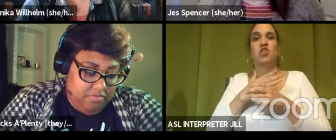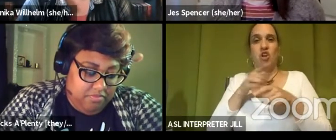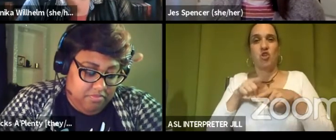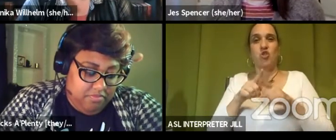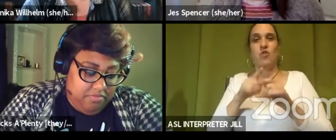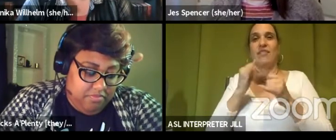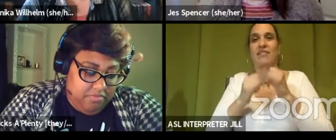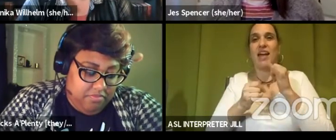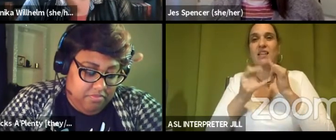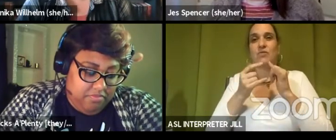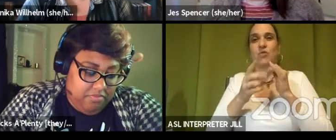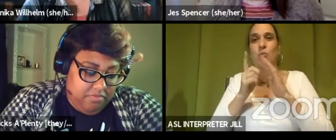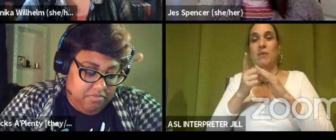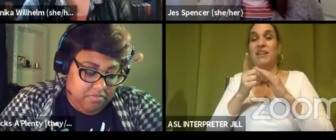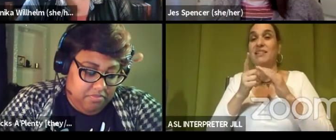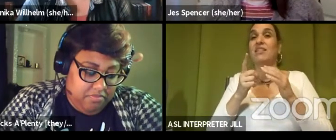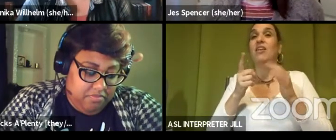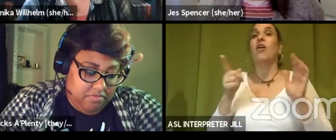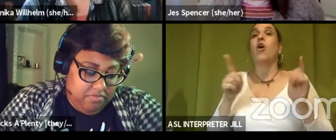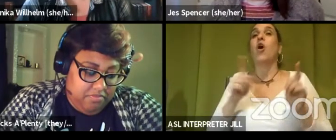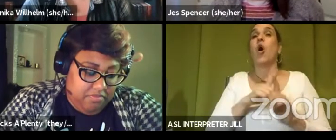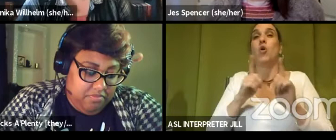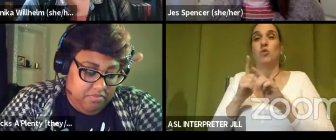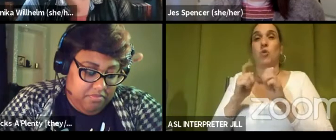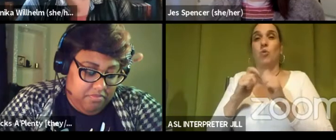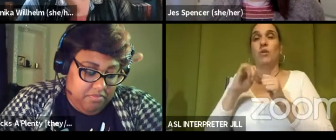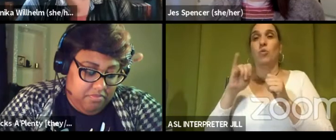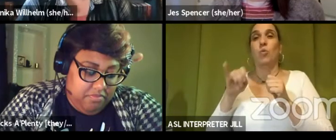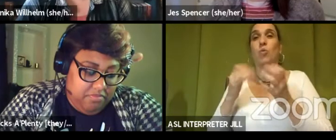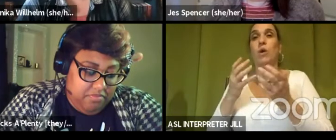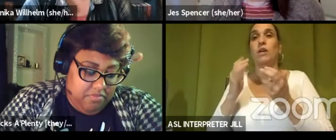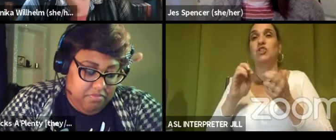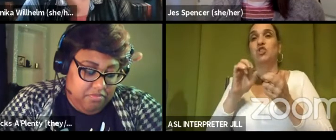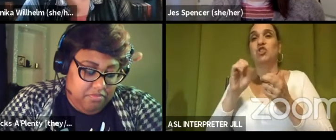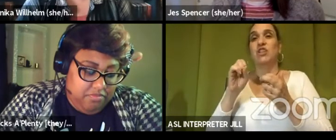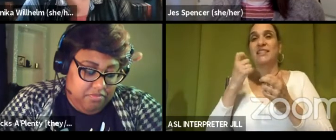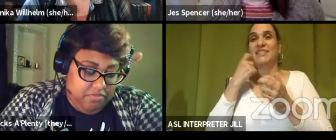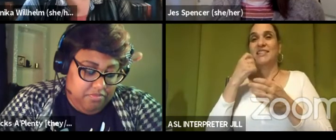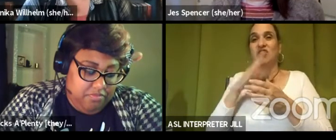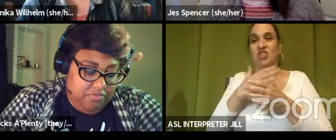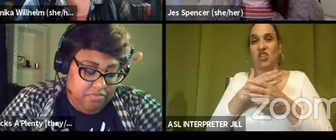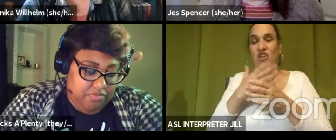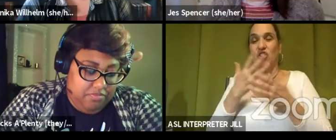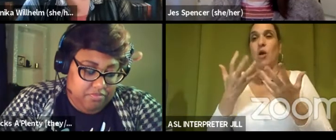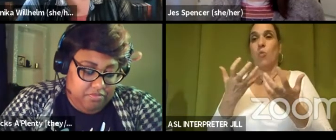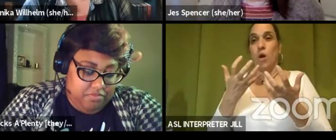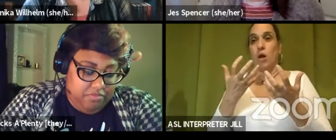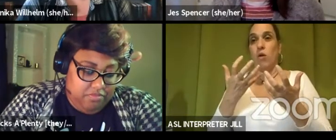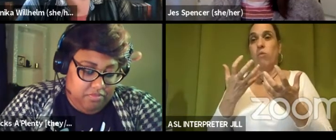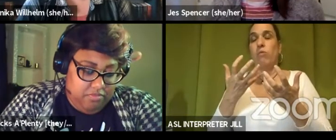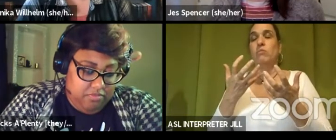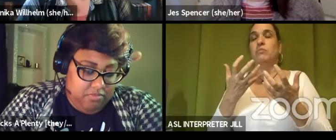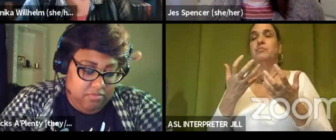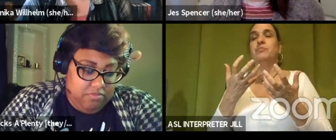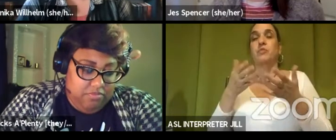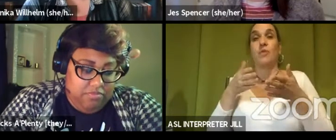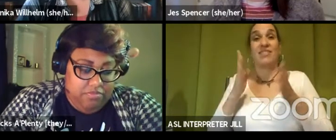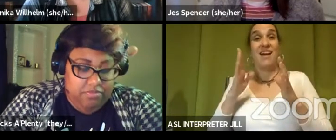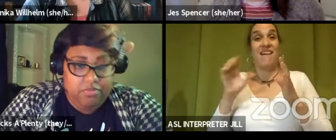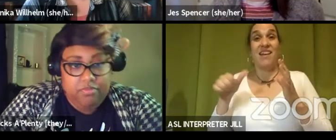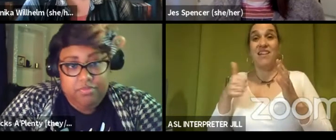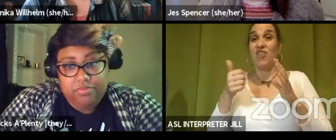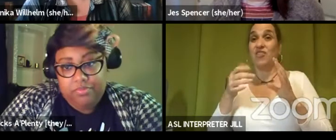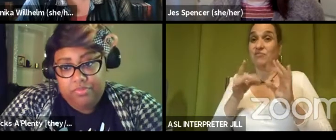But along with what Jess just shared, I would love to make space as well for anything else like